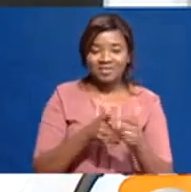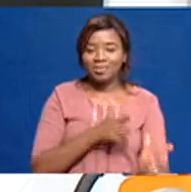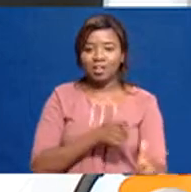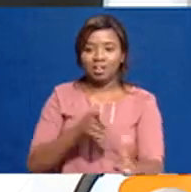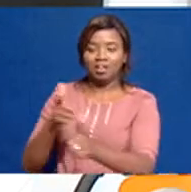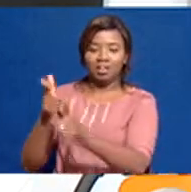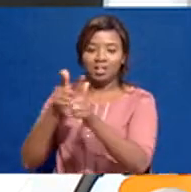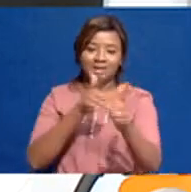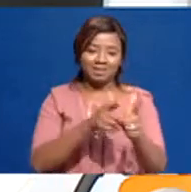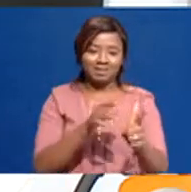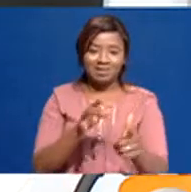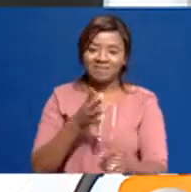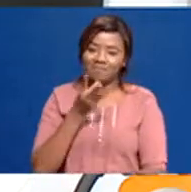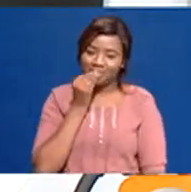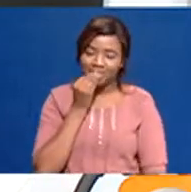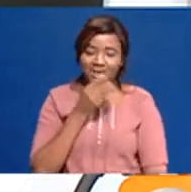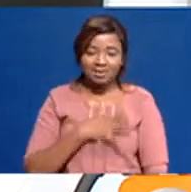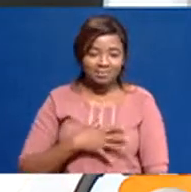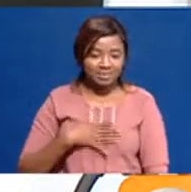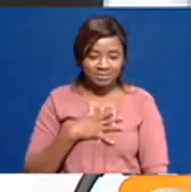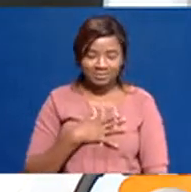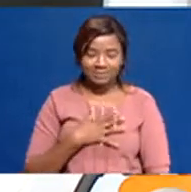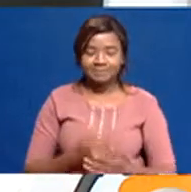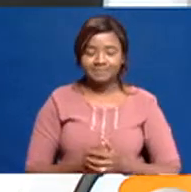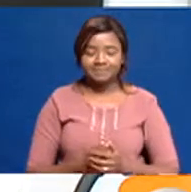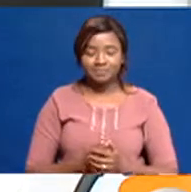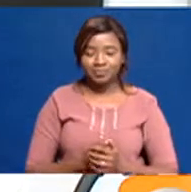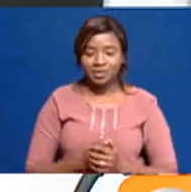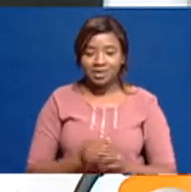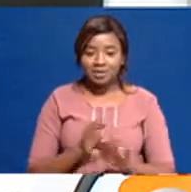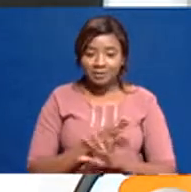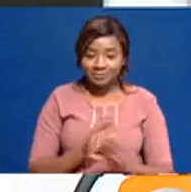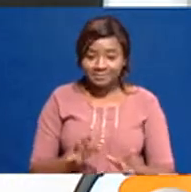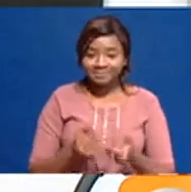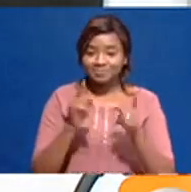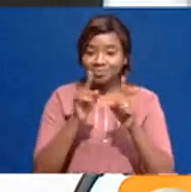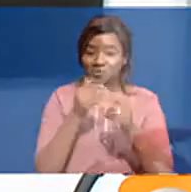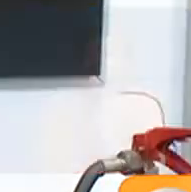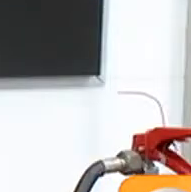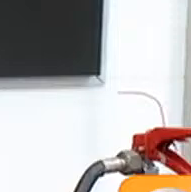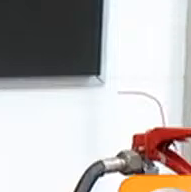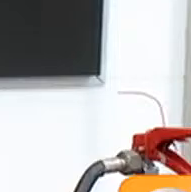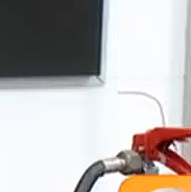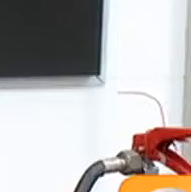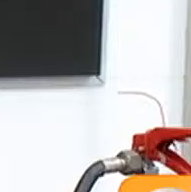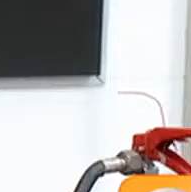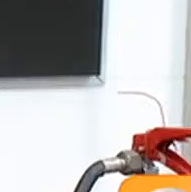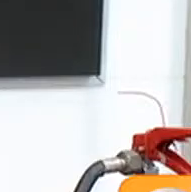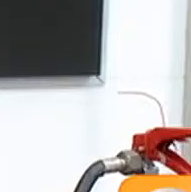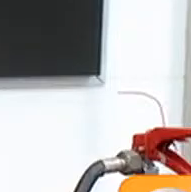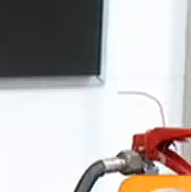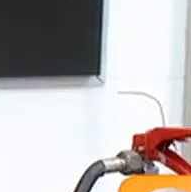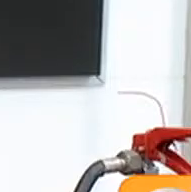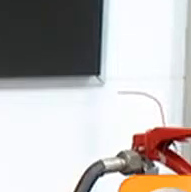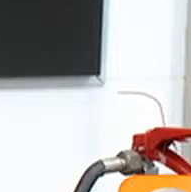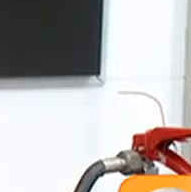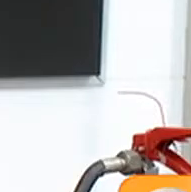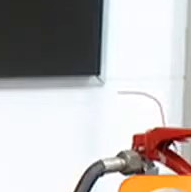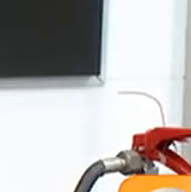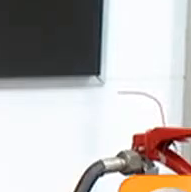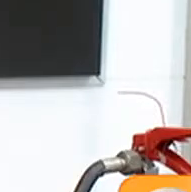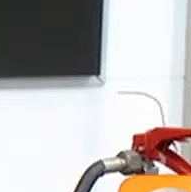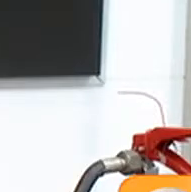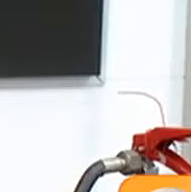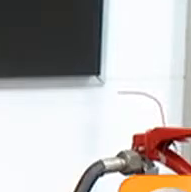that slippery slope. Thanks so much for being a part of Jeff Kenanga Live again. We are celebrating the month